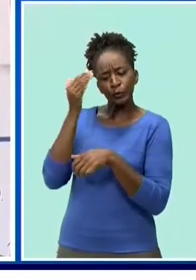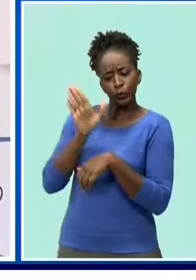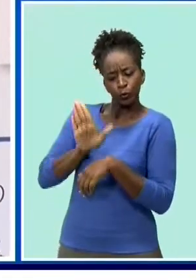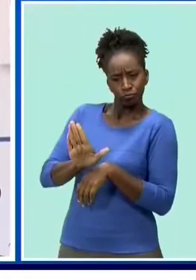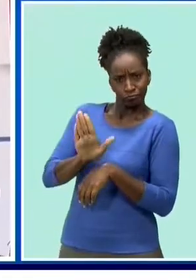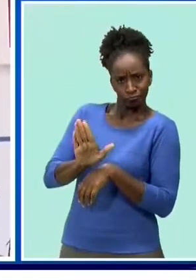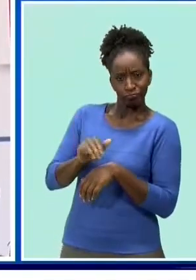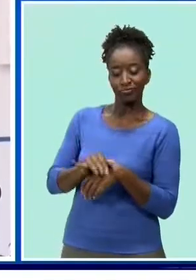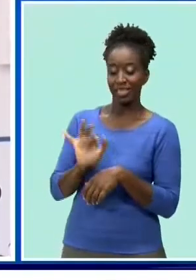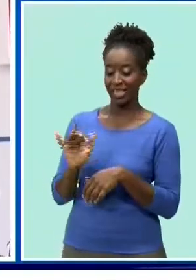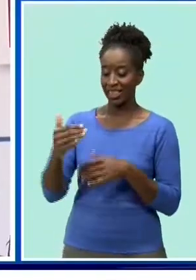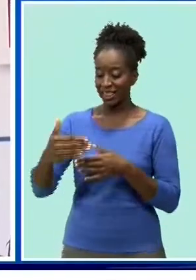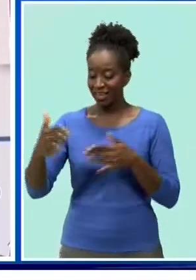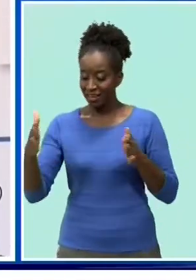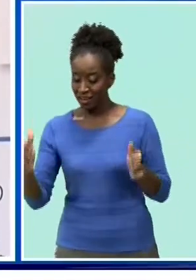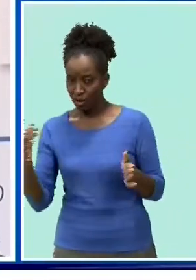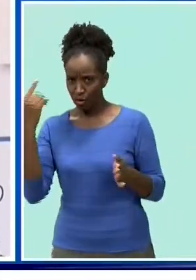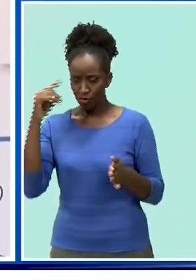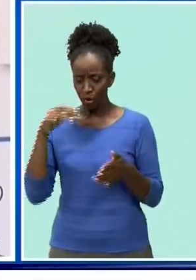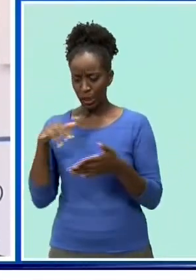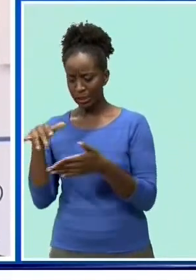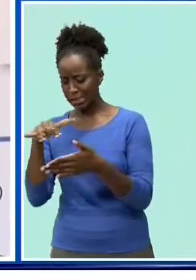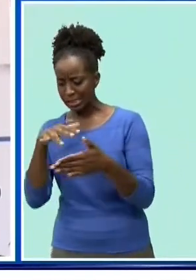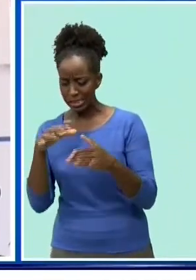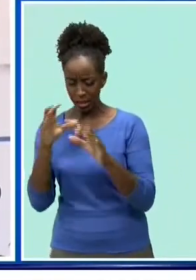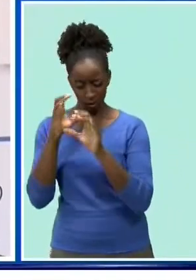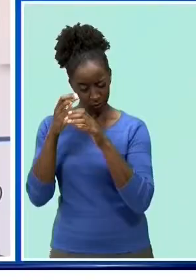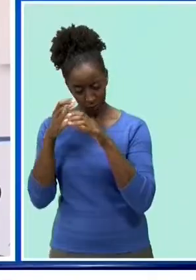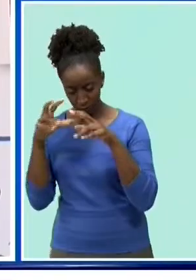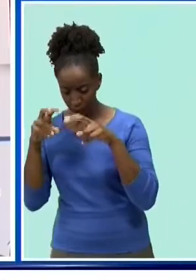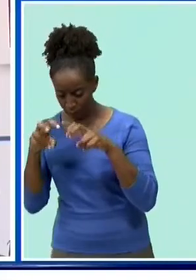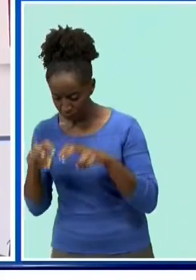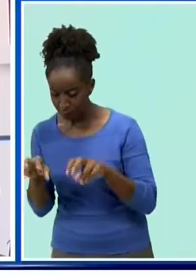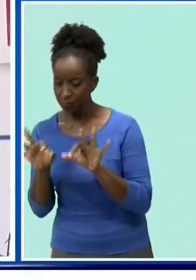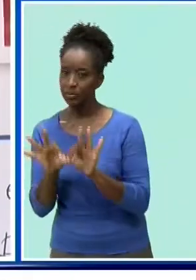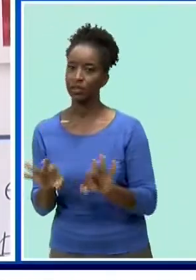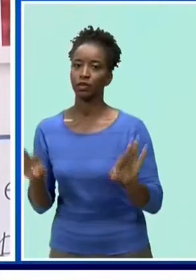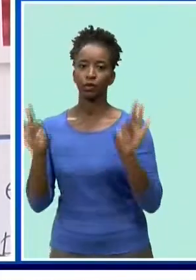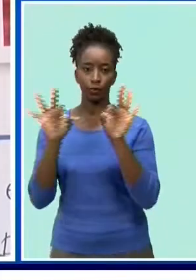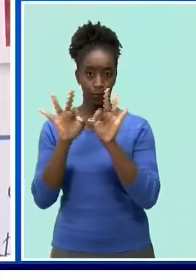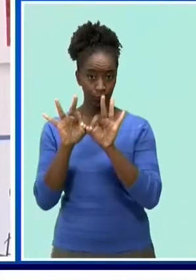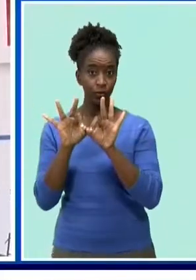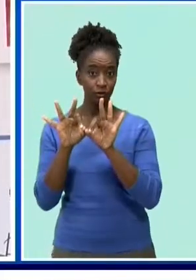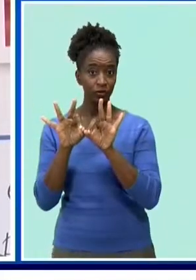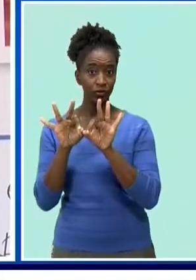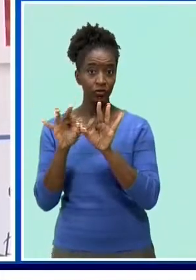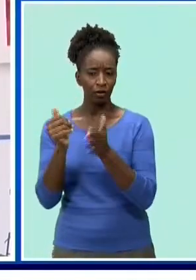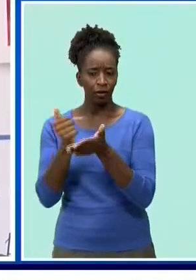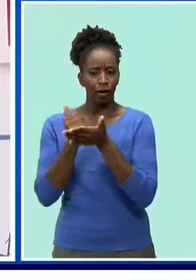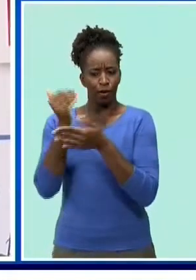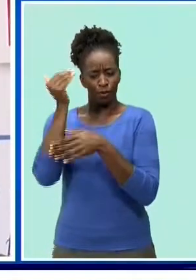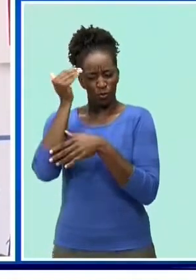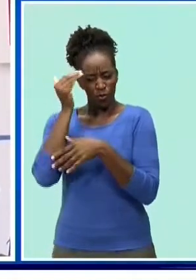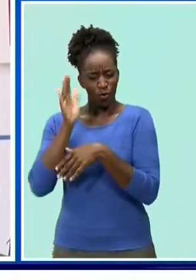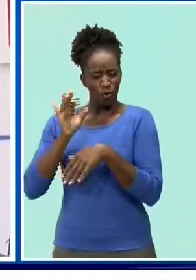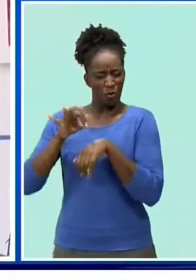very important part of the overall infrastructure and system to support an integrated